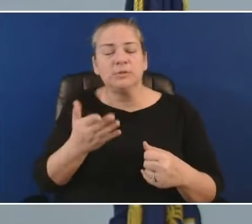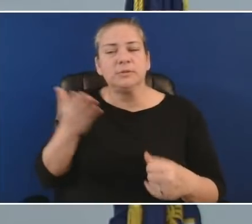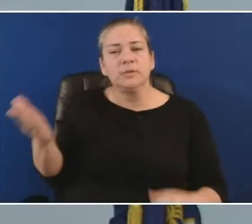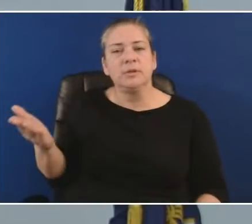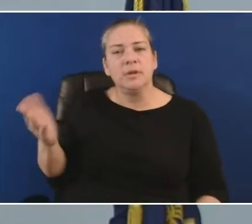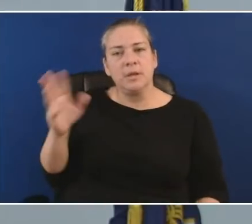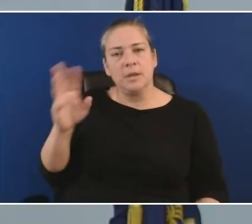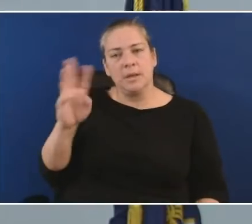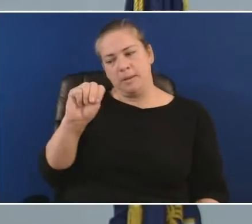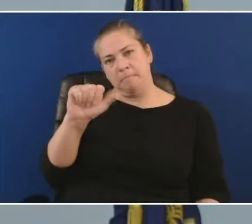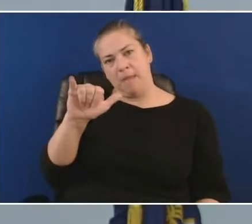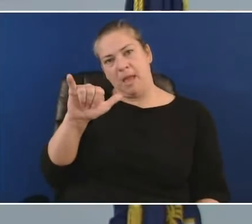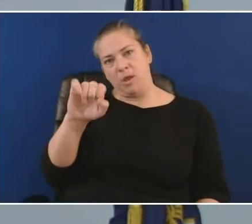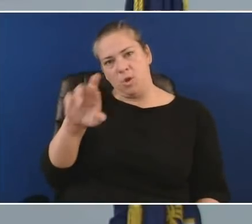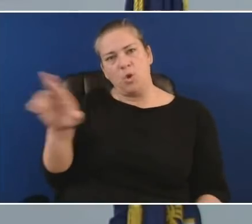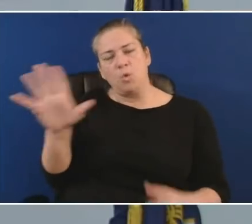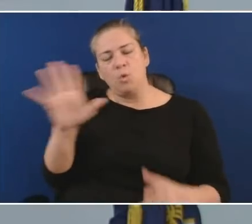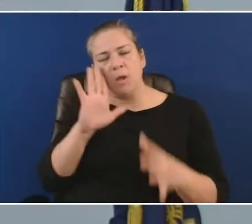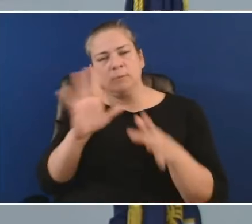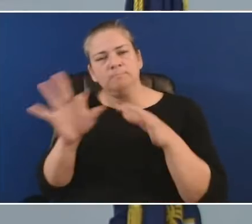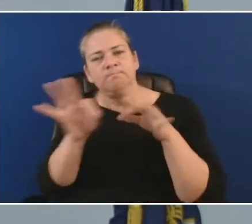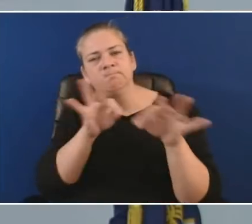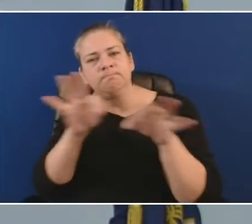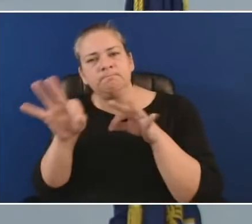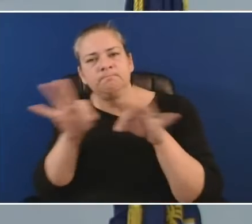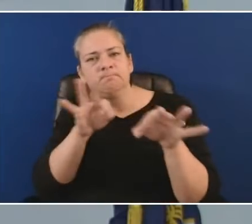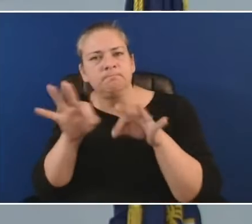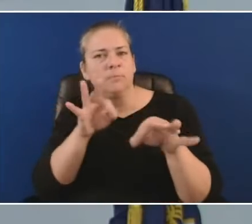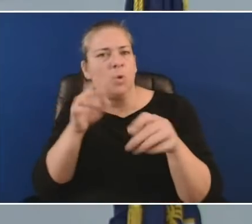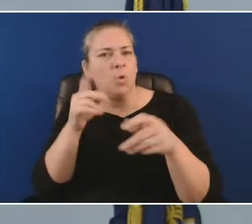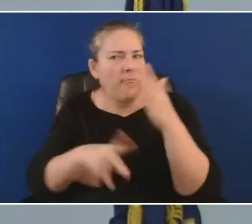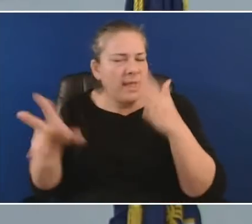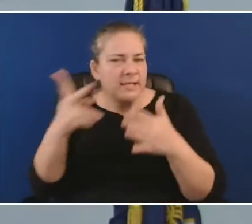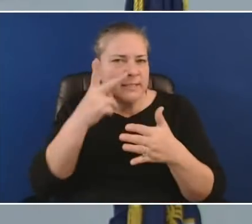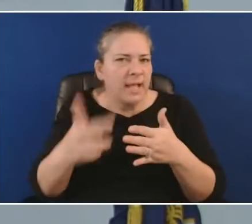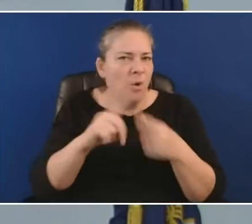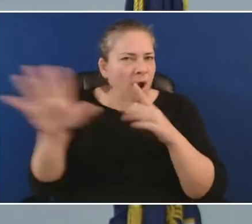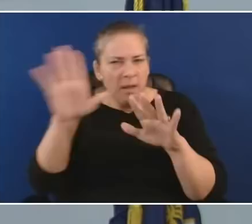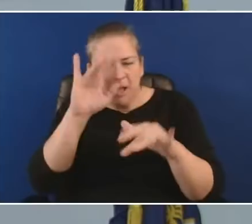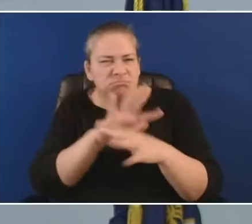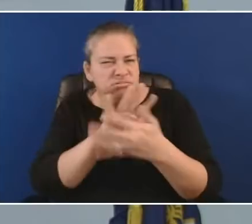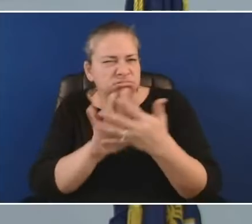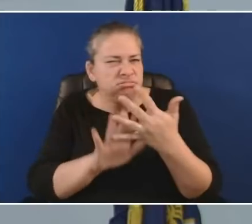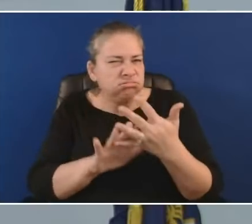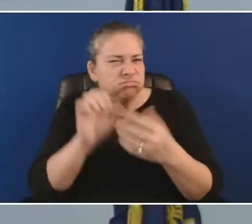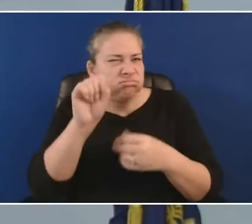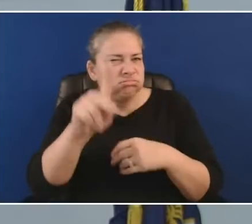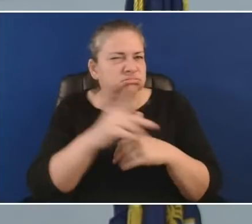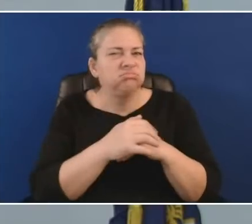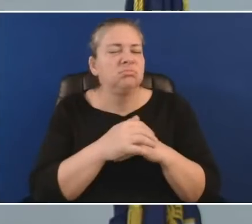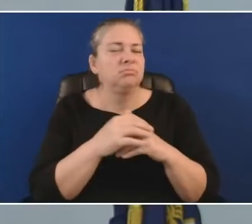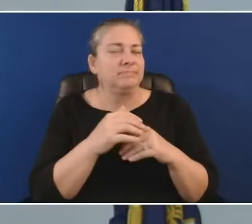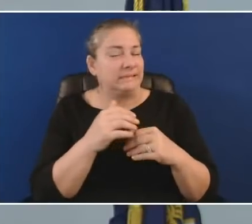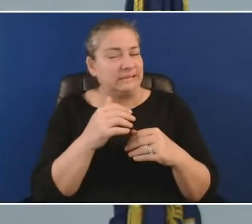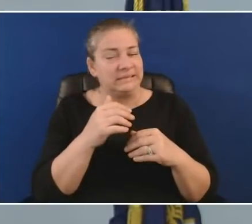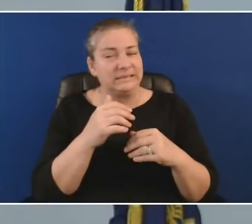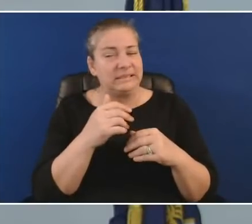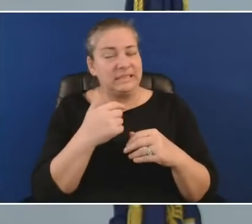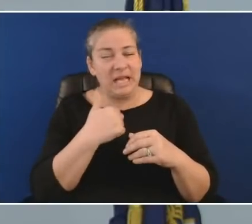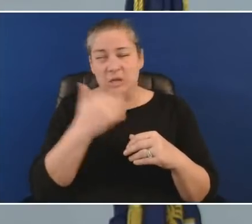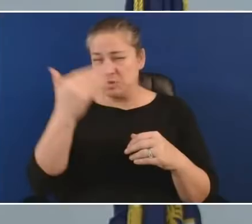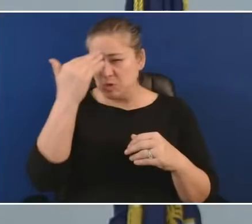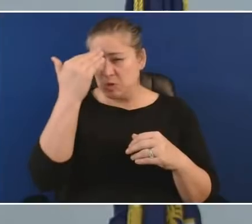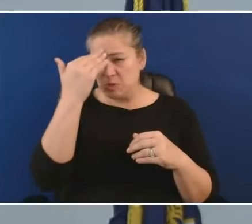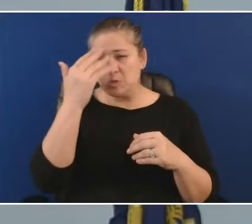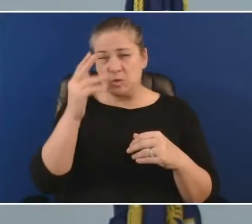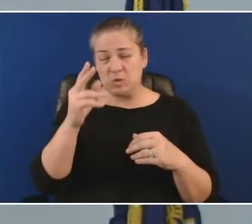talk about specifically what we're seeing here. Let me say, come on up. I know that lives lost are going to be in